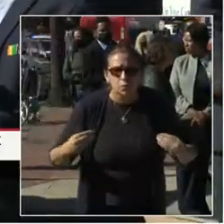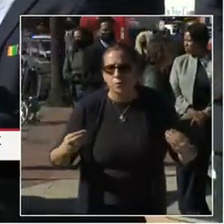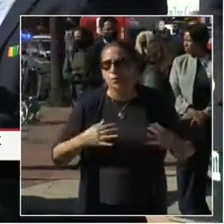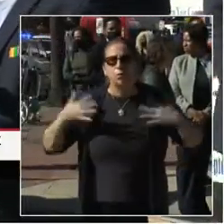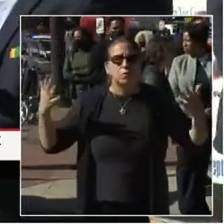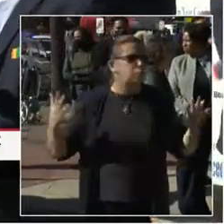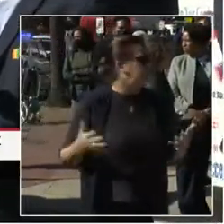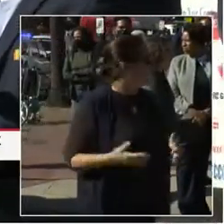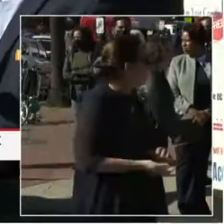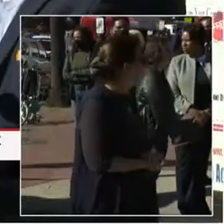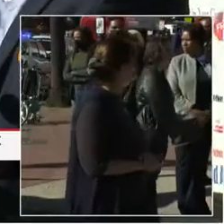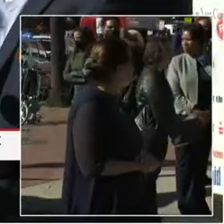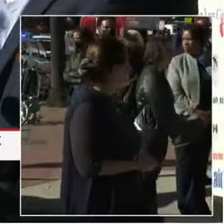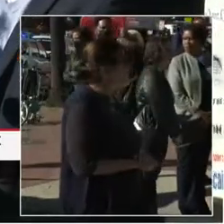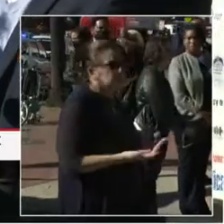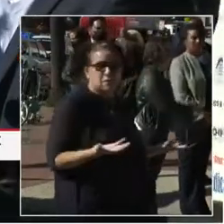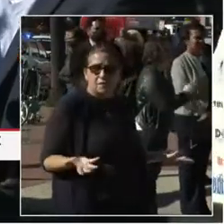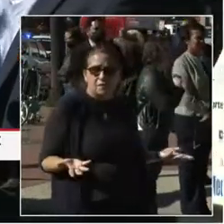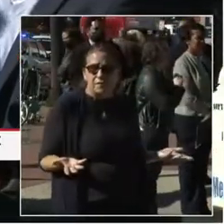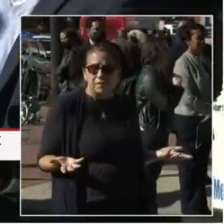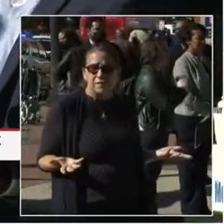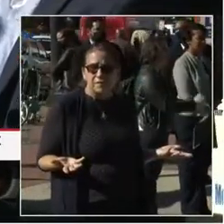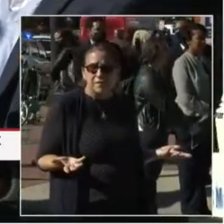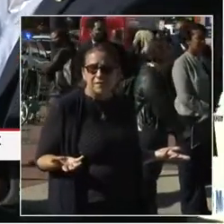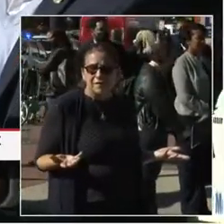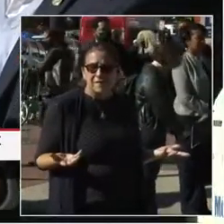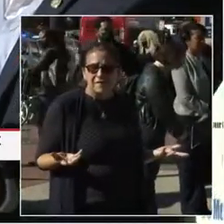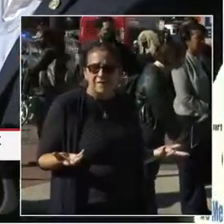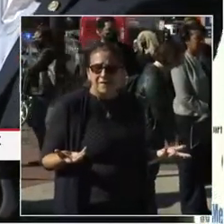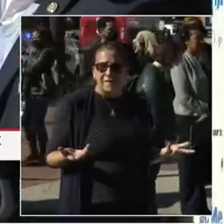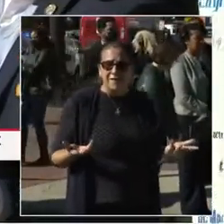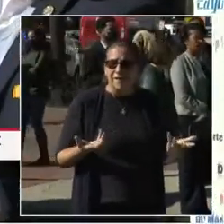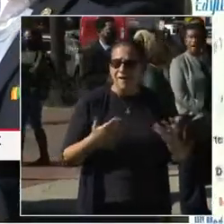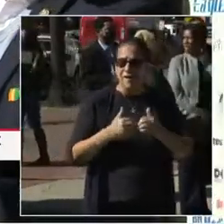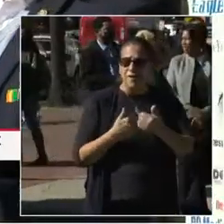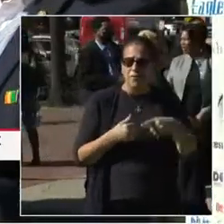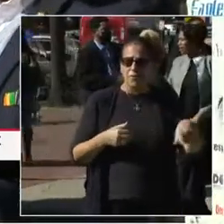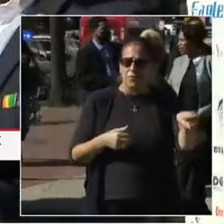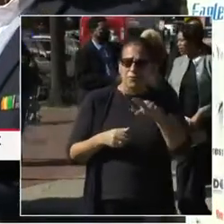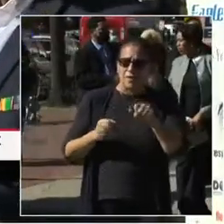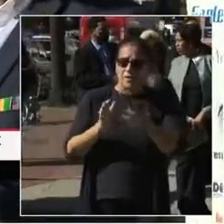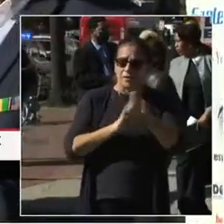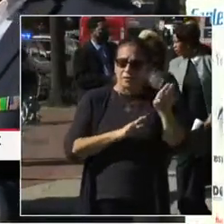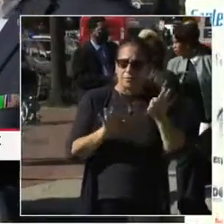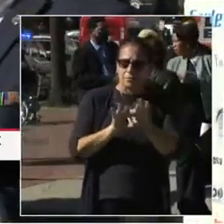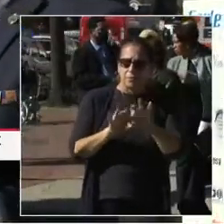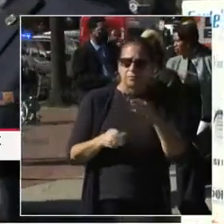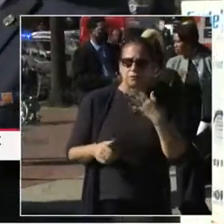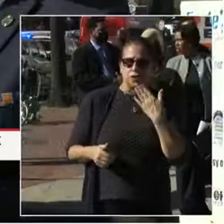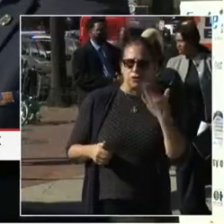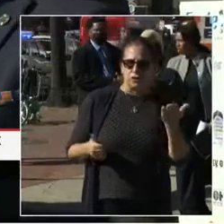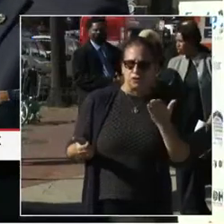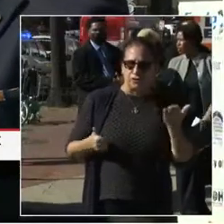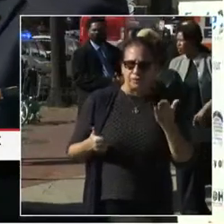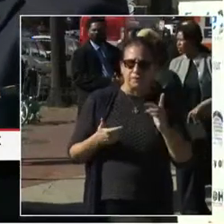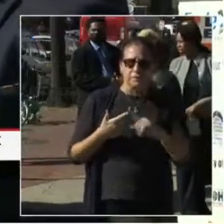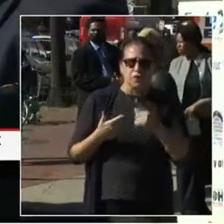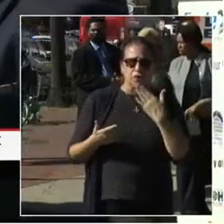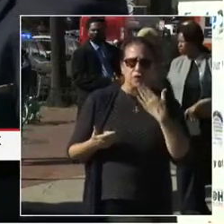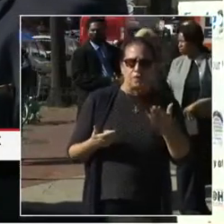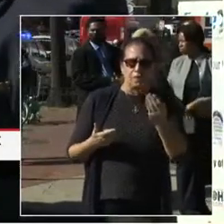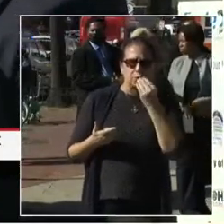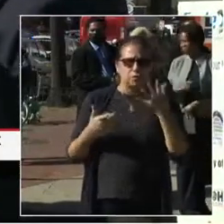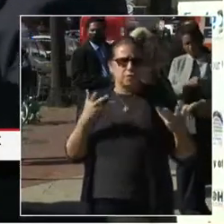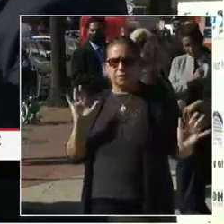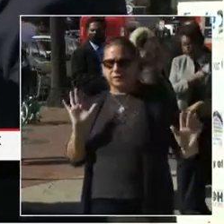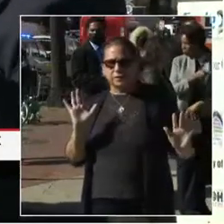do is give good service and good food. It's really not rocket science, right? Not at all. That's all you got to do. And you told us, when all